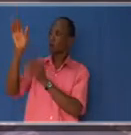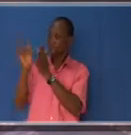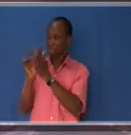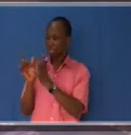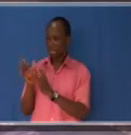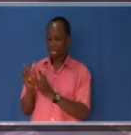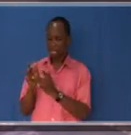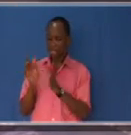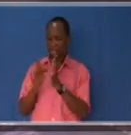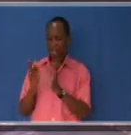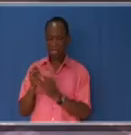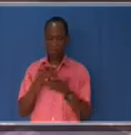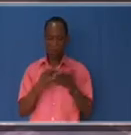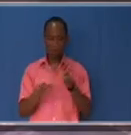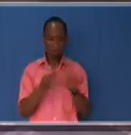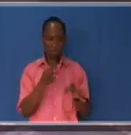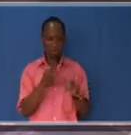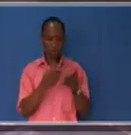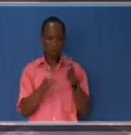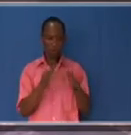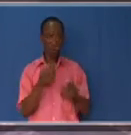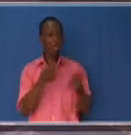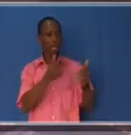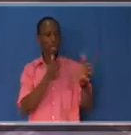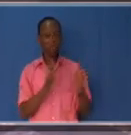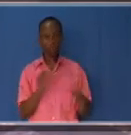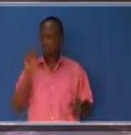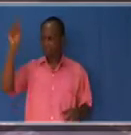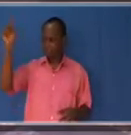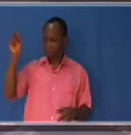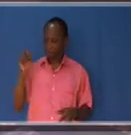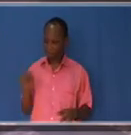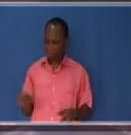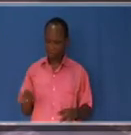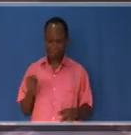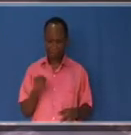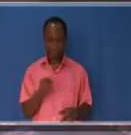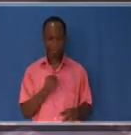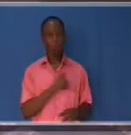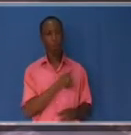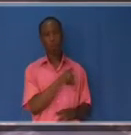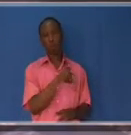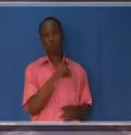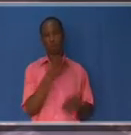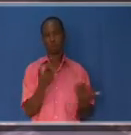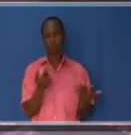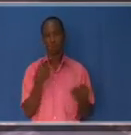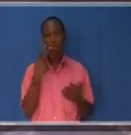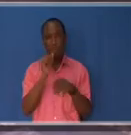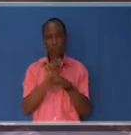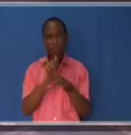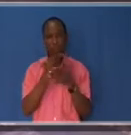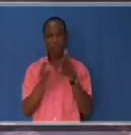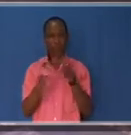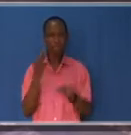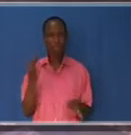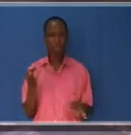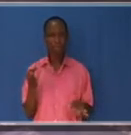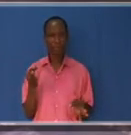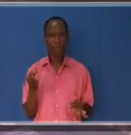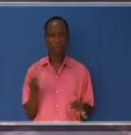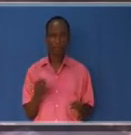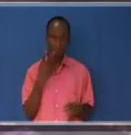Spirit through the apostles. And in the end, they say, "Hum, crong, crong, on ye odifo,